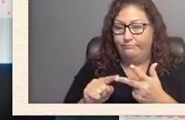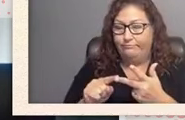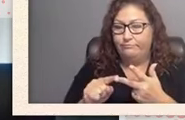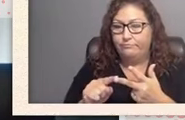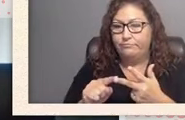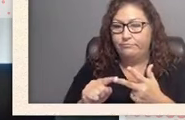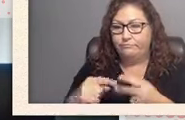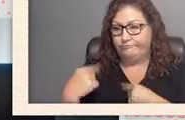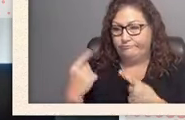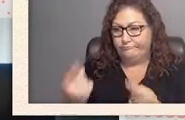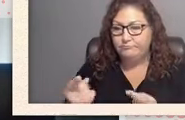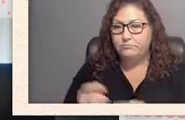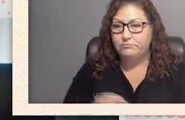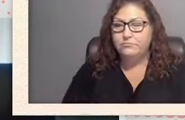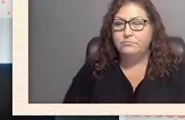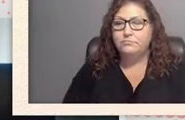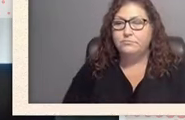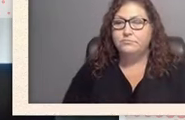In